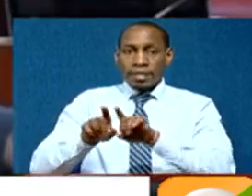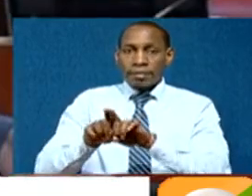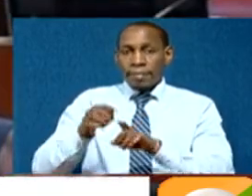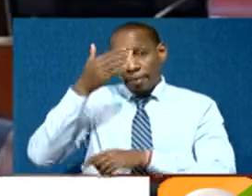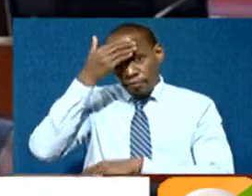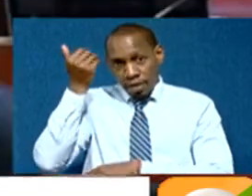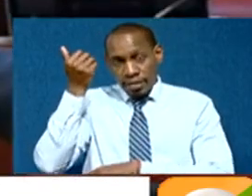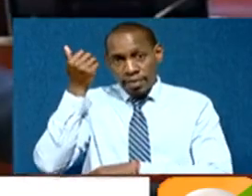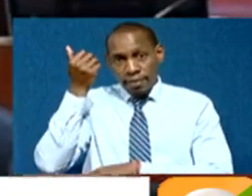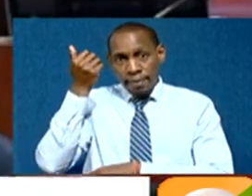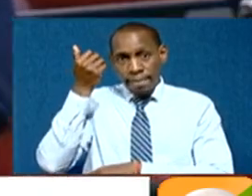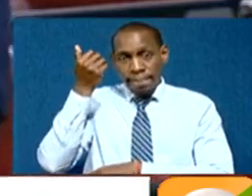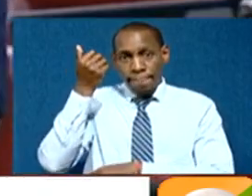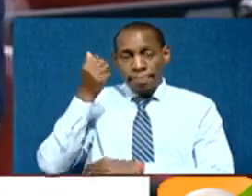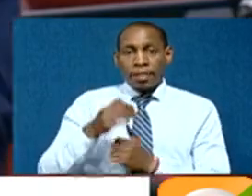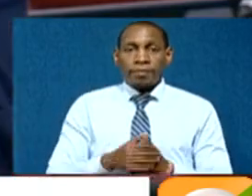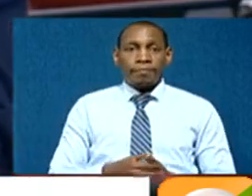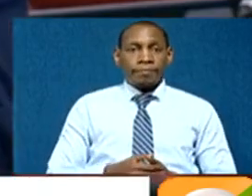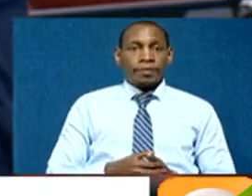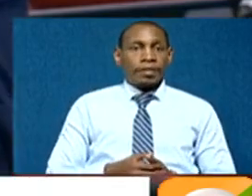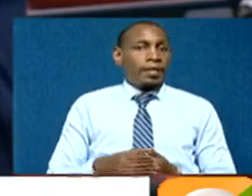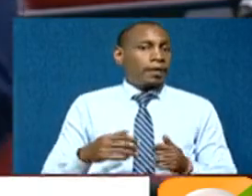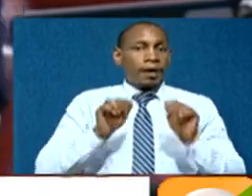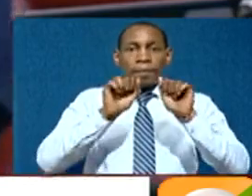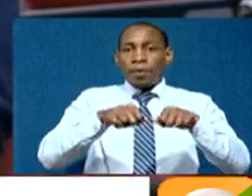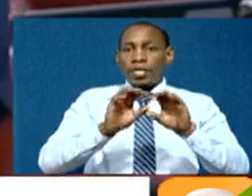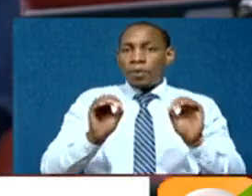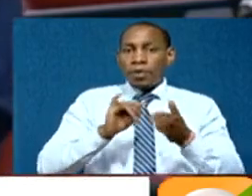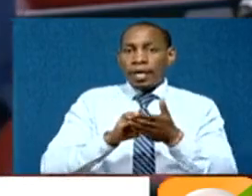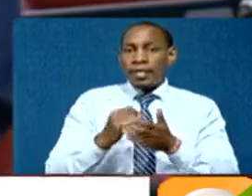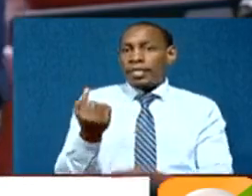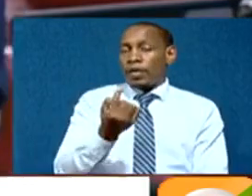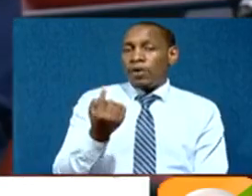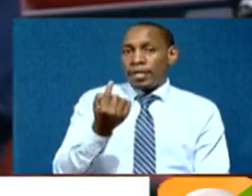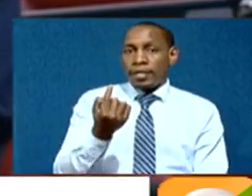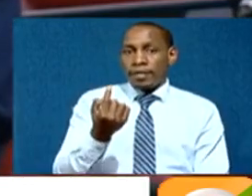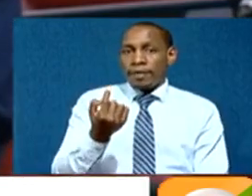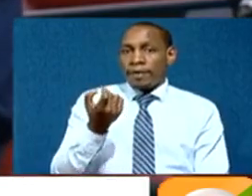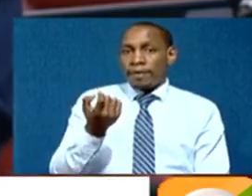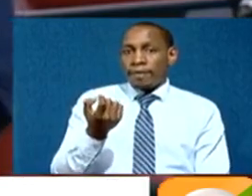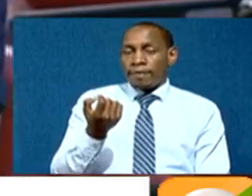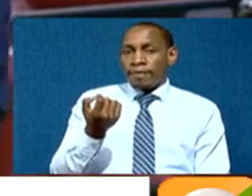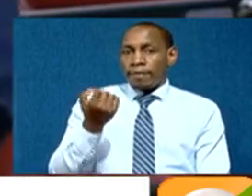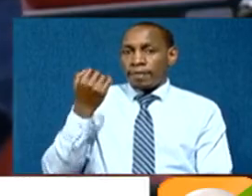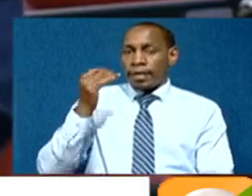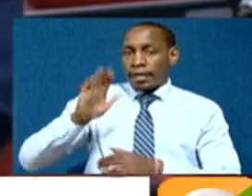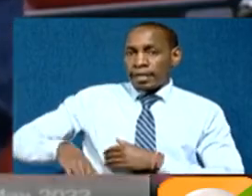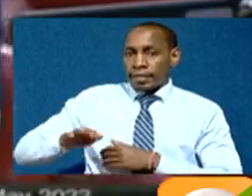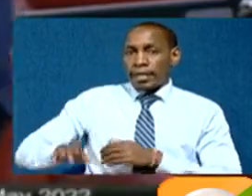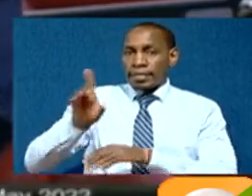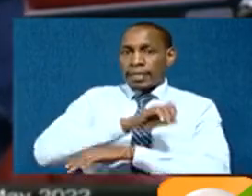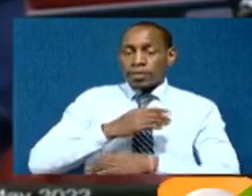forgotten to seek that. It's not possible that it is only today, in the last few days, that Honorable